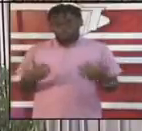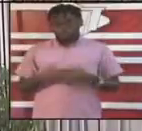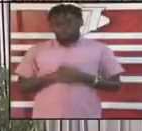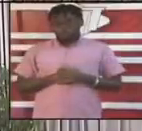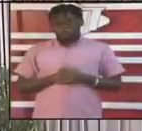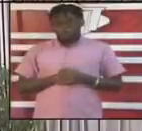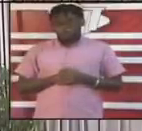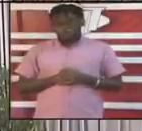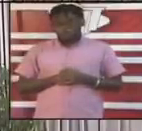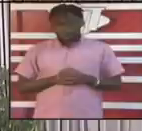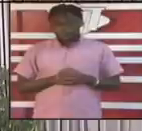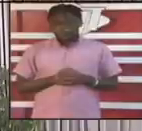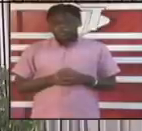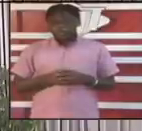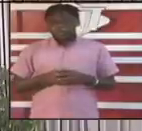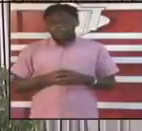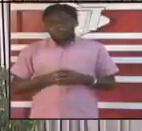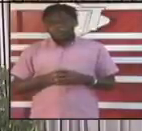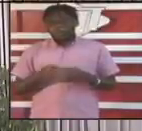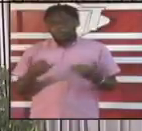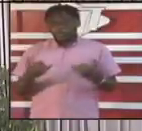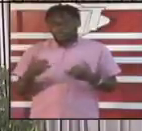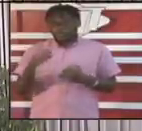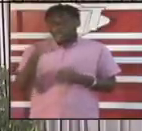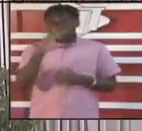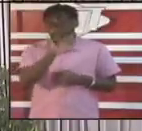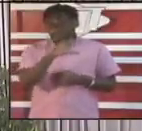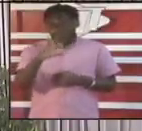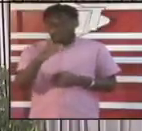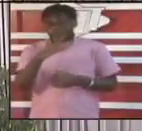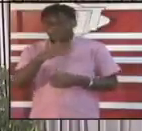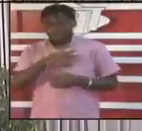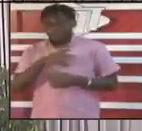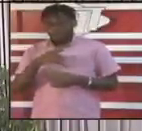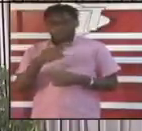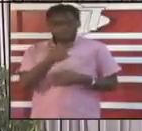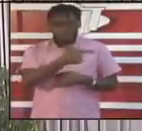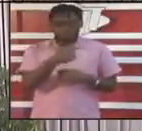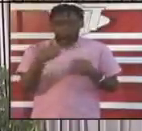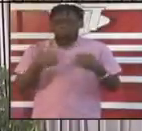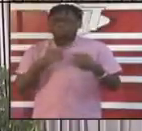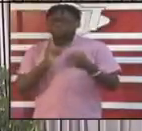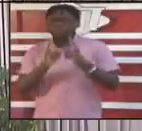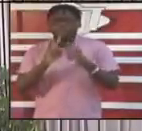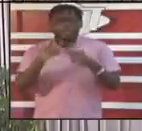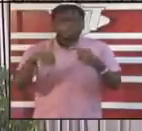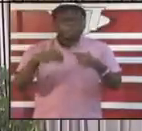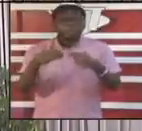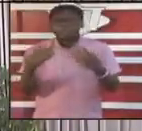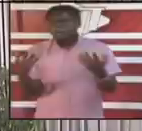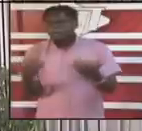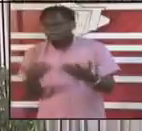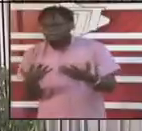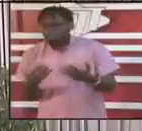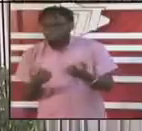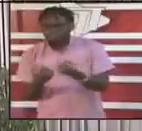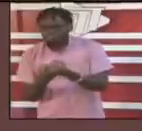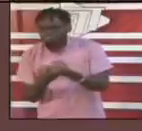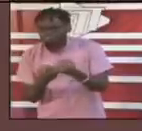Regional Health Authority, will speak on coping mechanisms for students preparing for SCA and CAPE